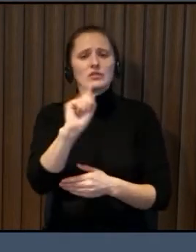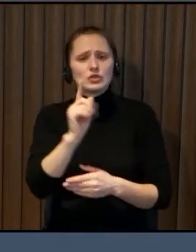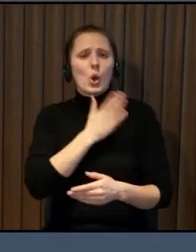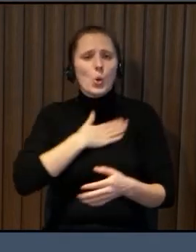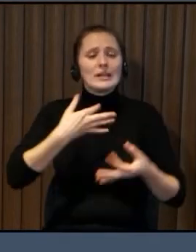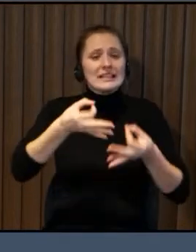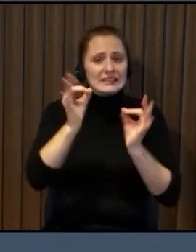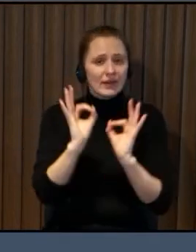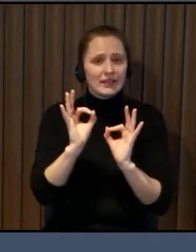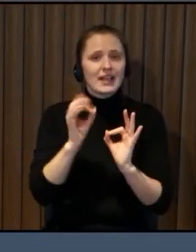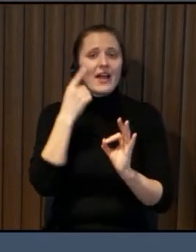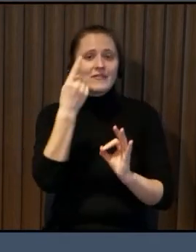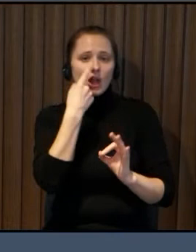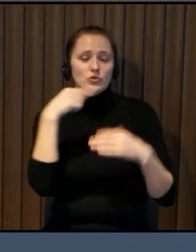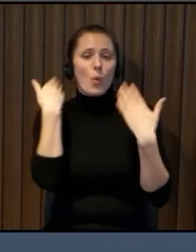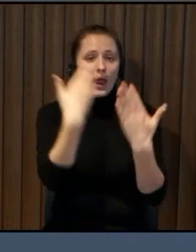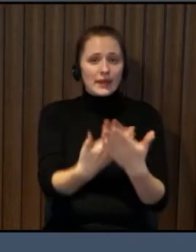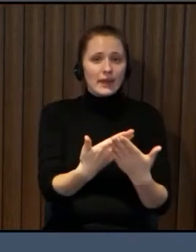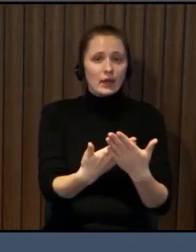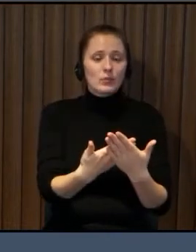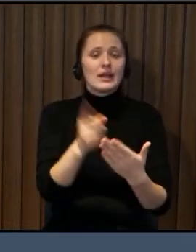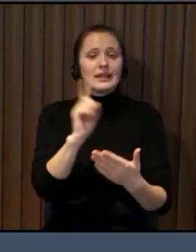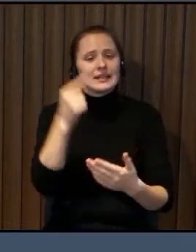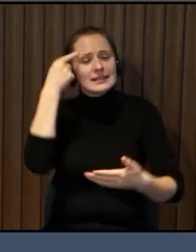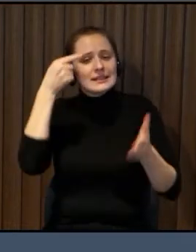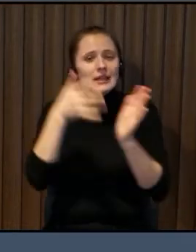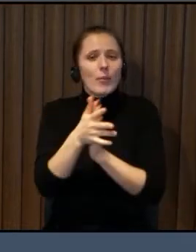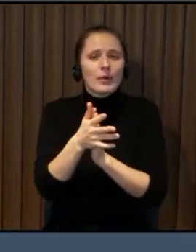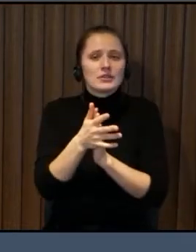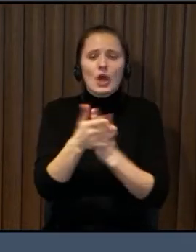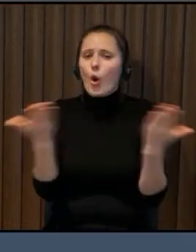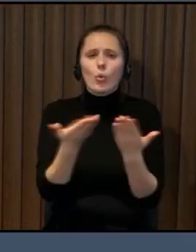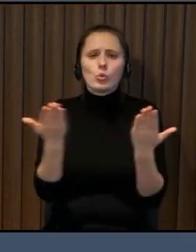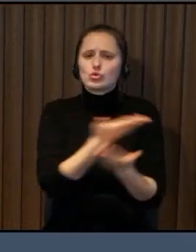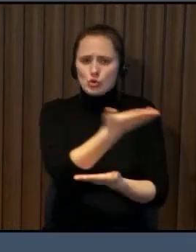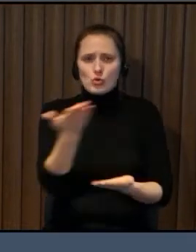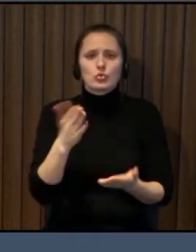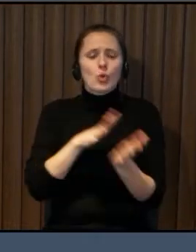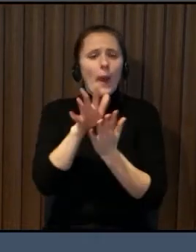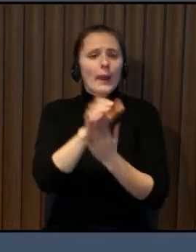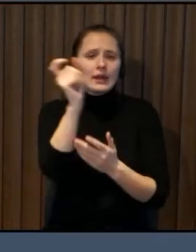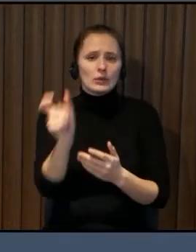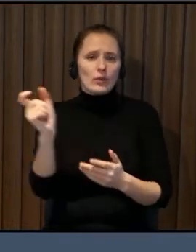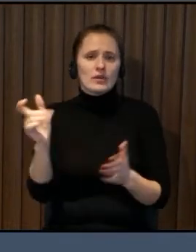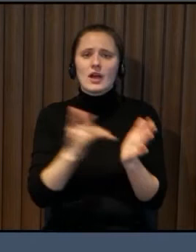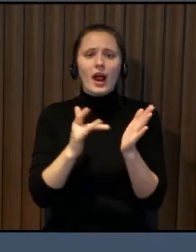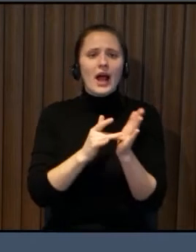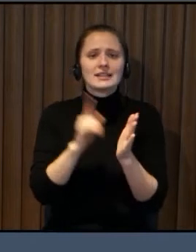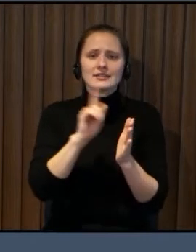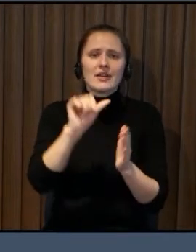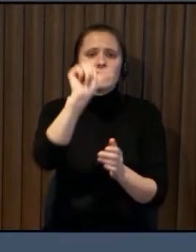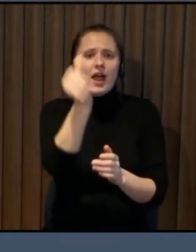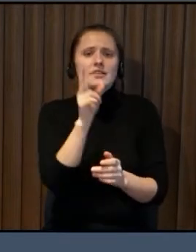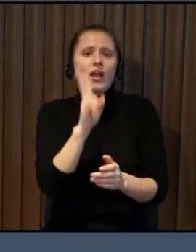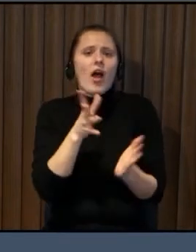users and that users are important, so one of the recommendations when we are testing accessibility is to understand who are